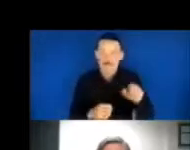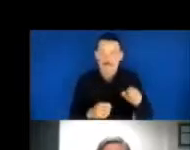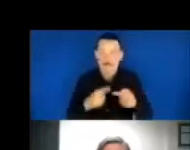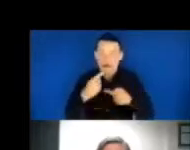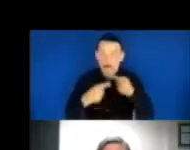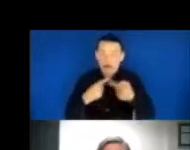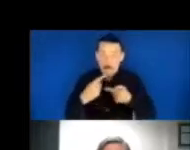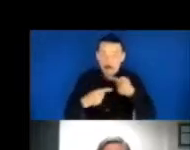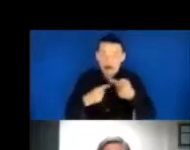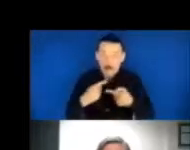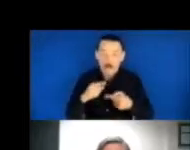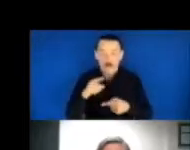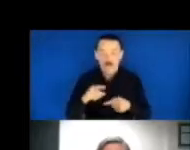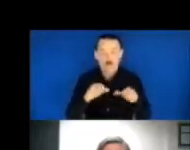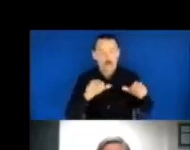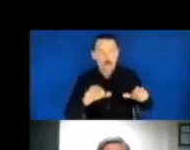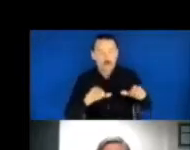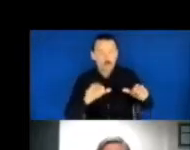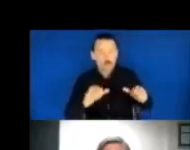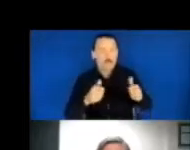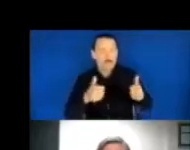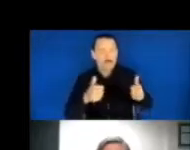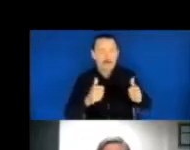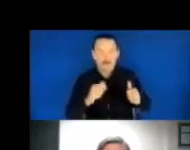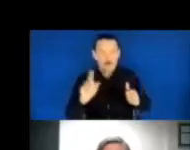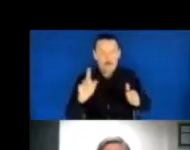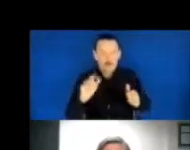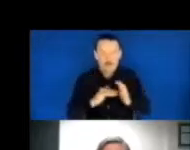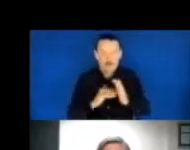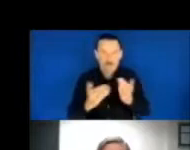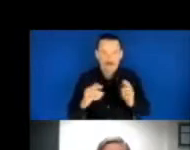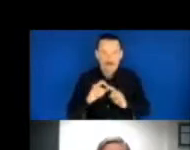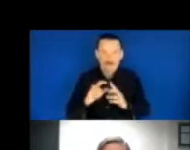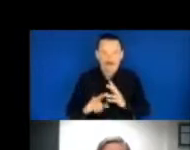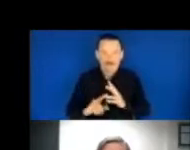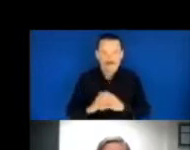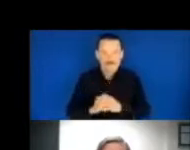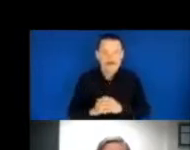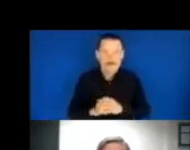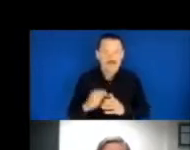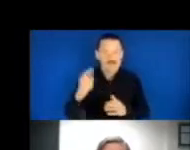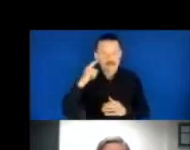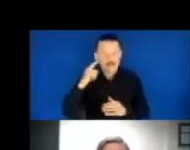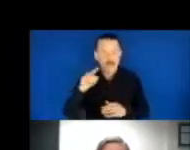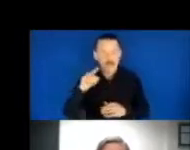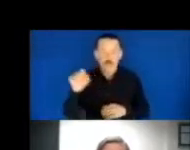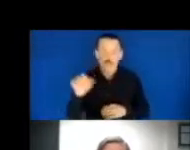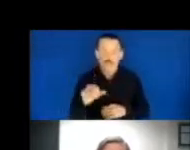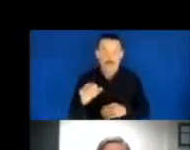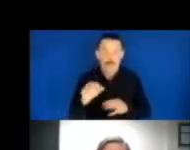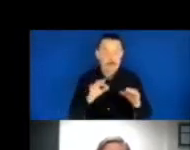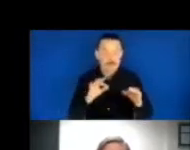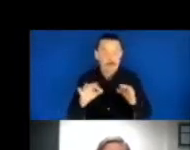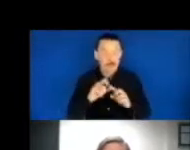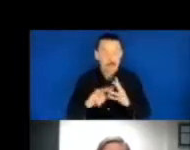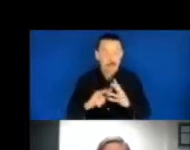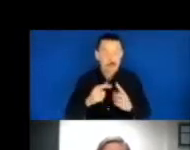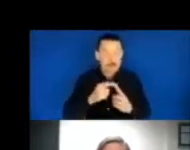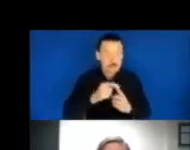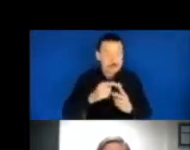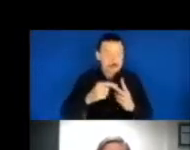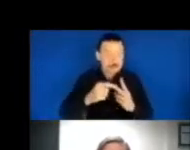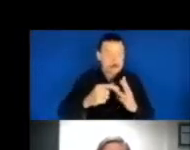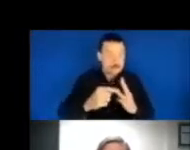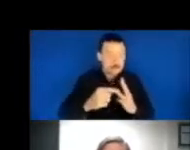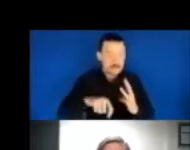So these are the things that you should put on your to-do list for the next few months. So check out your preferred university websites and see if you